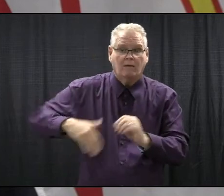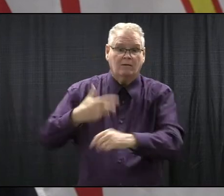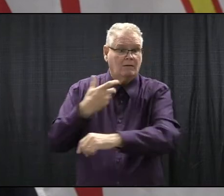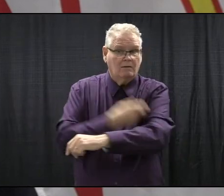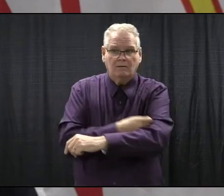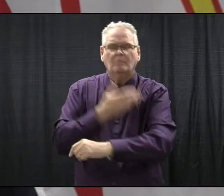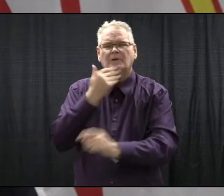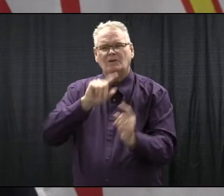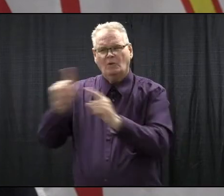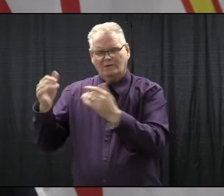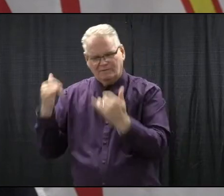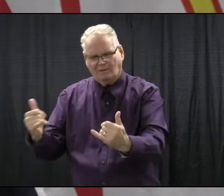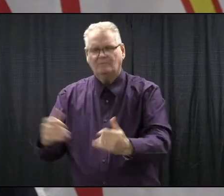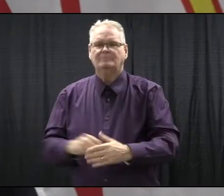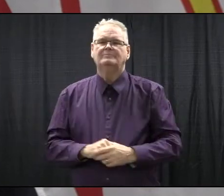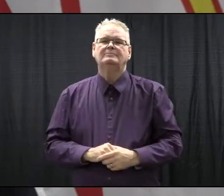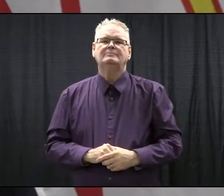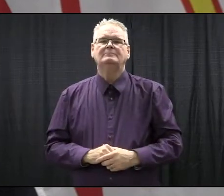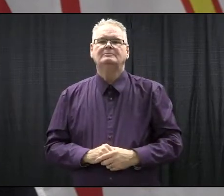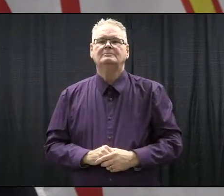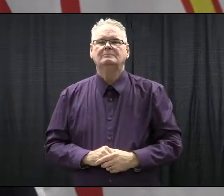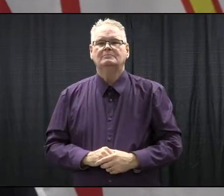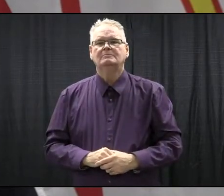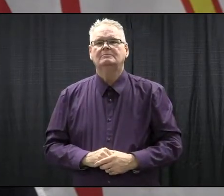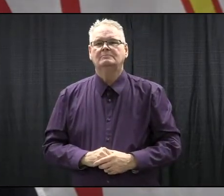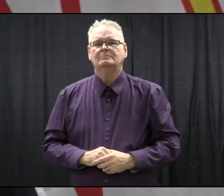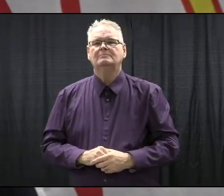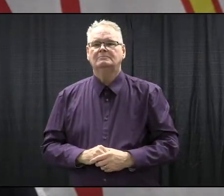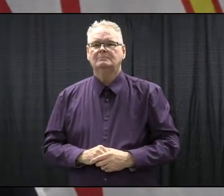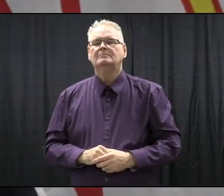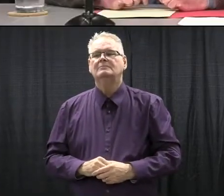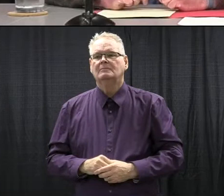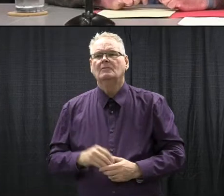guidance. And hold fast, Newfoundland and Labrador. Thank you.